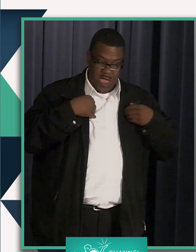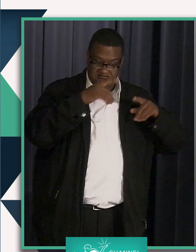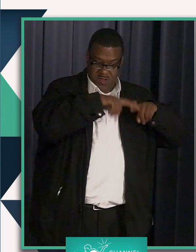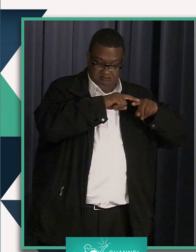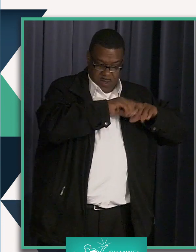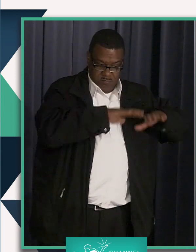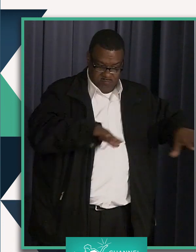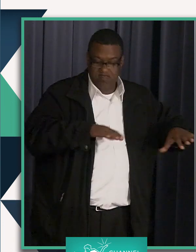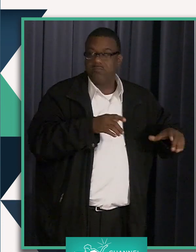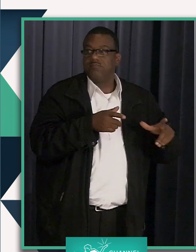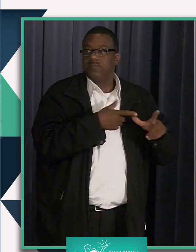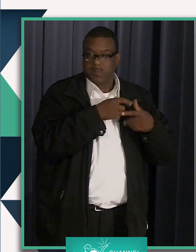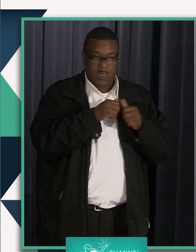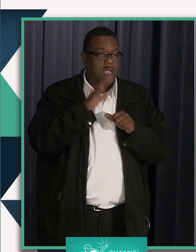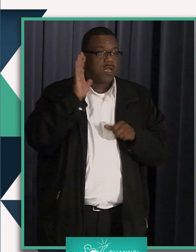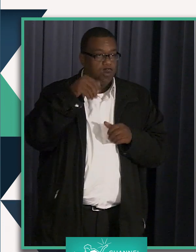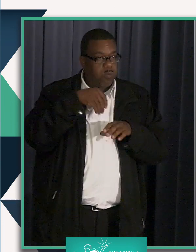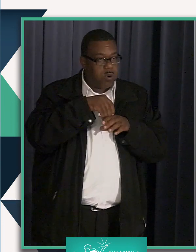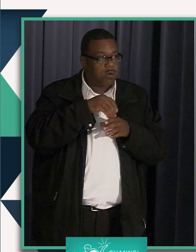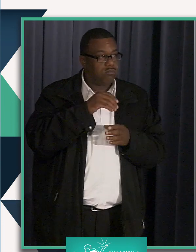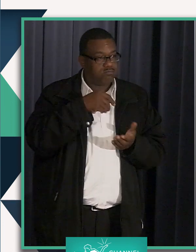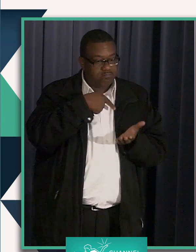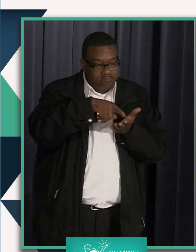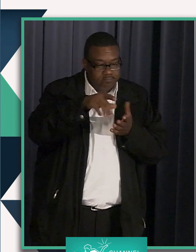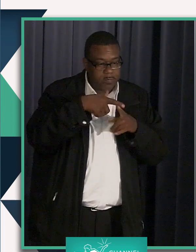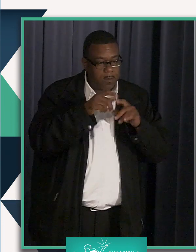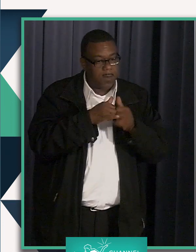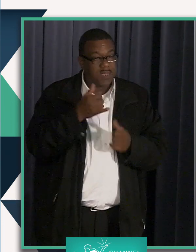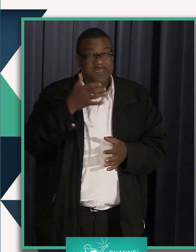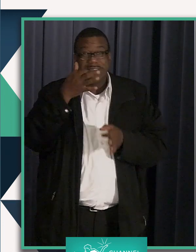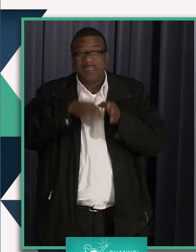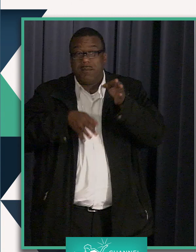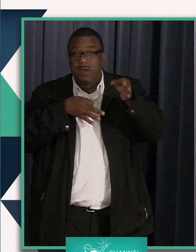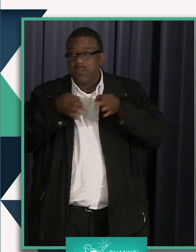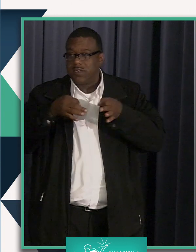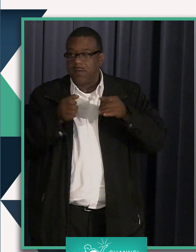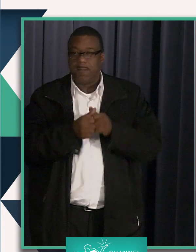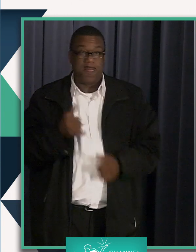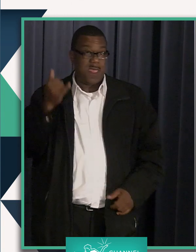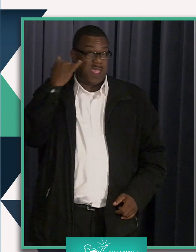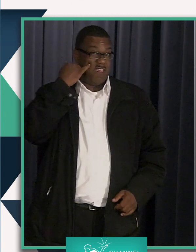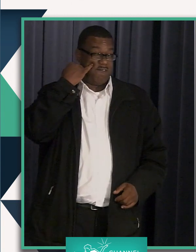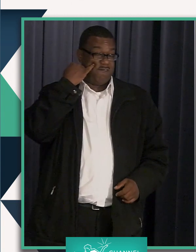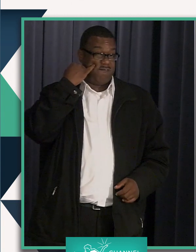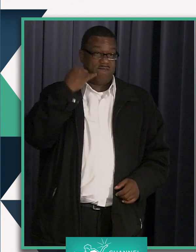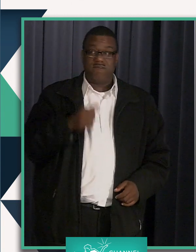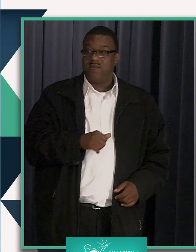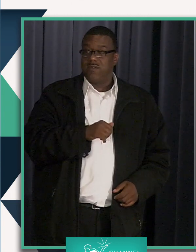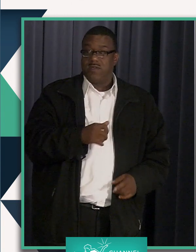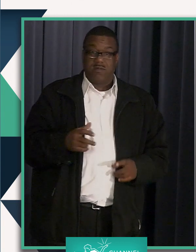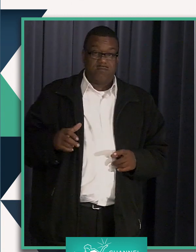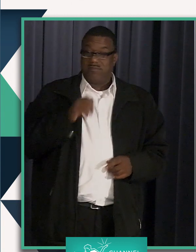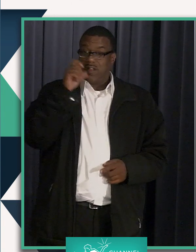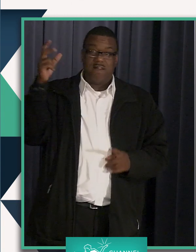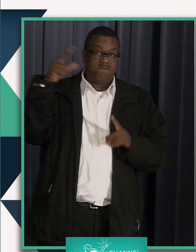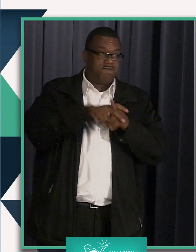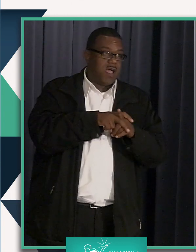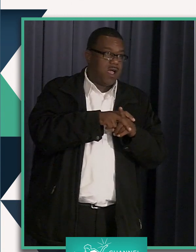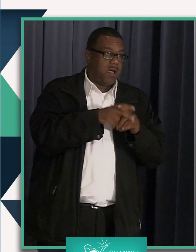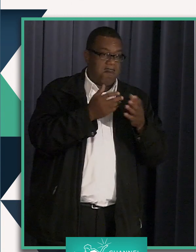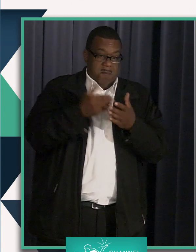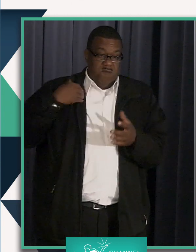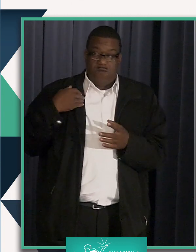So, but I'm going to make this really simple. If you didn't file before, go